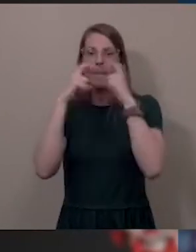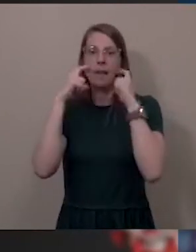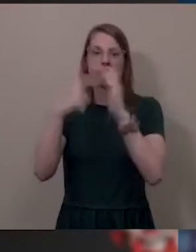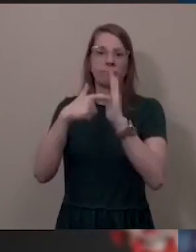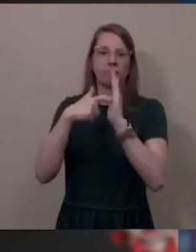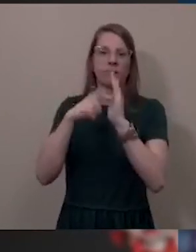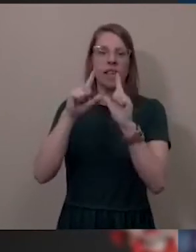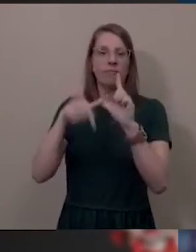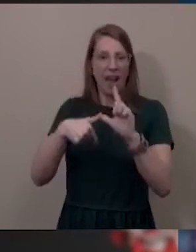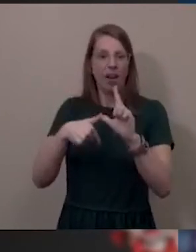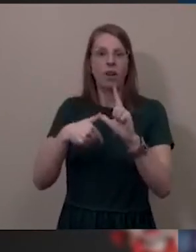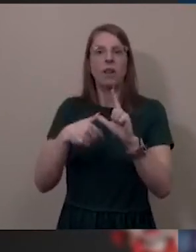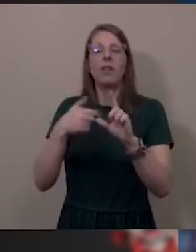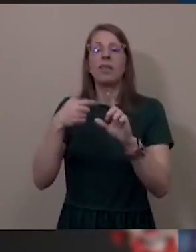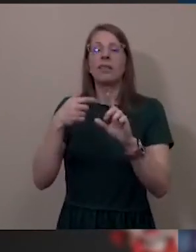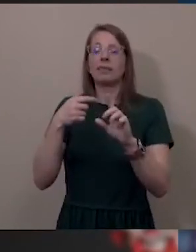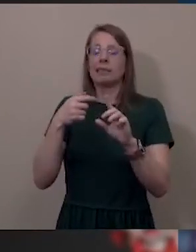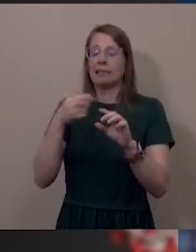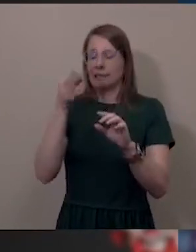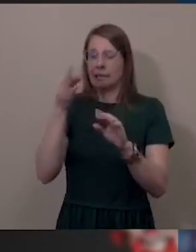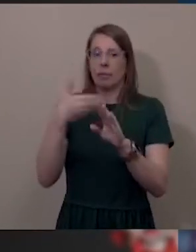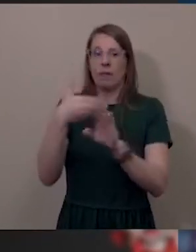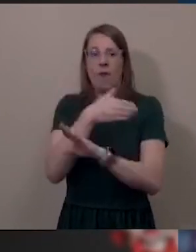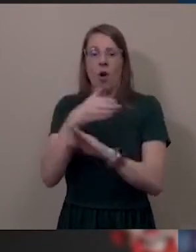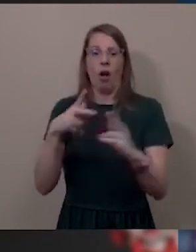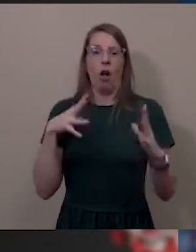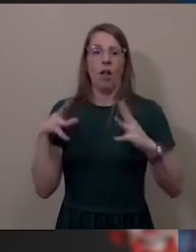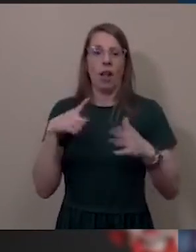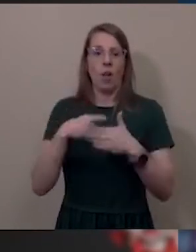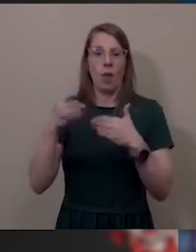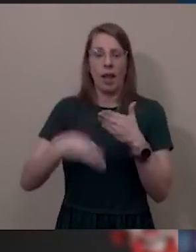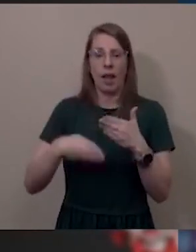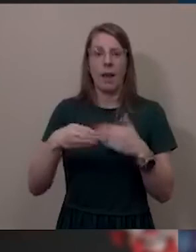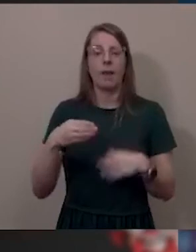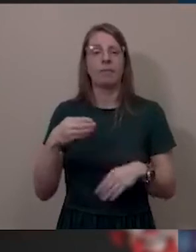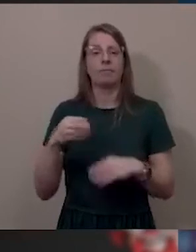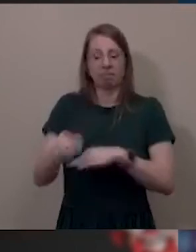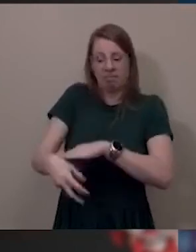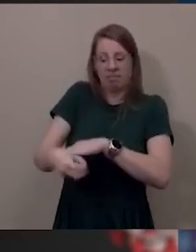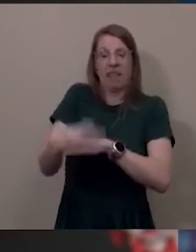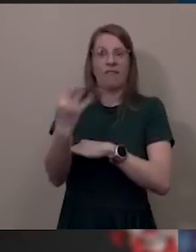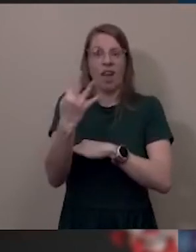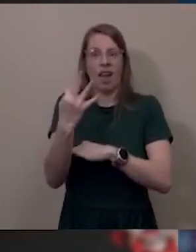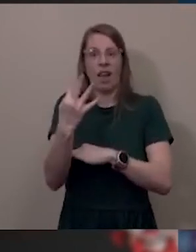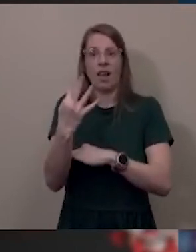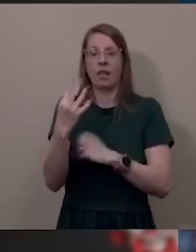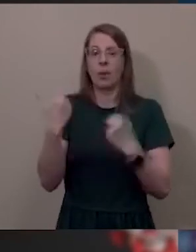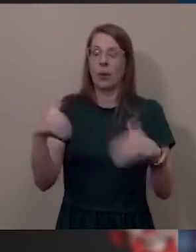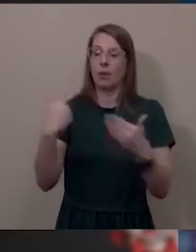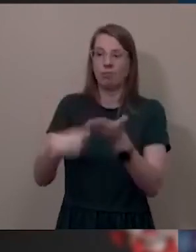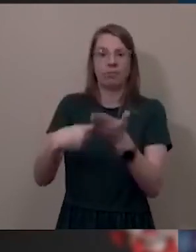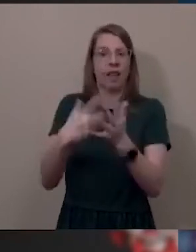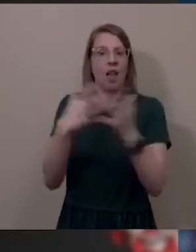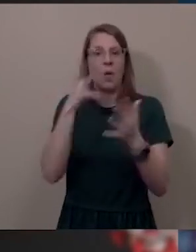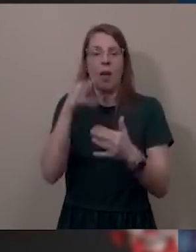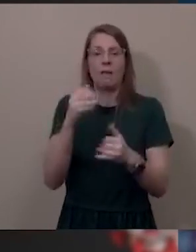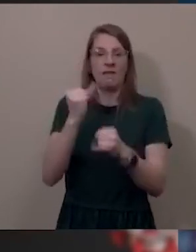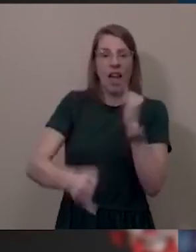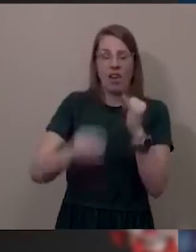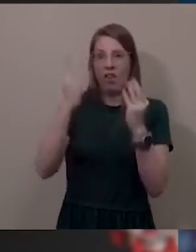that expired right before the holiday weekend on Midnight Friday. Lots to talk about. Bring your questions. Final